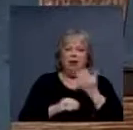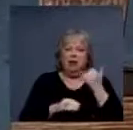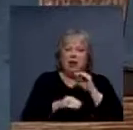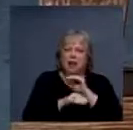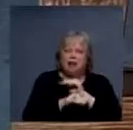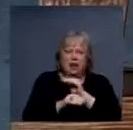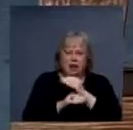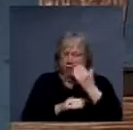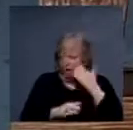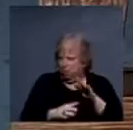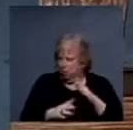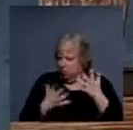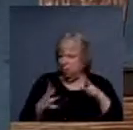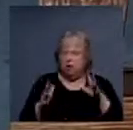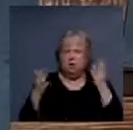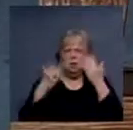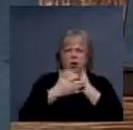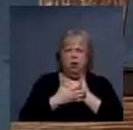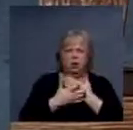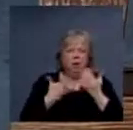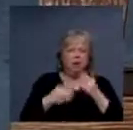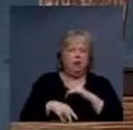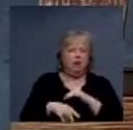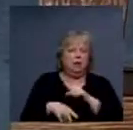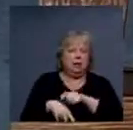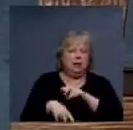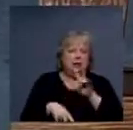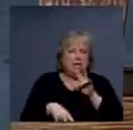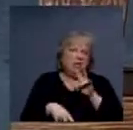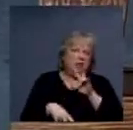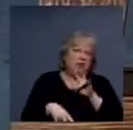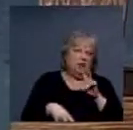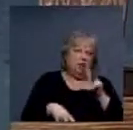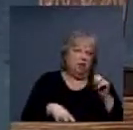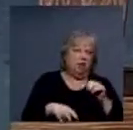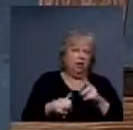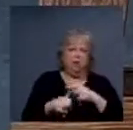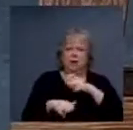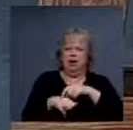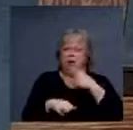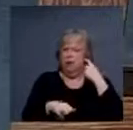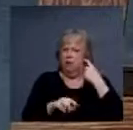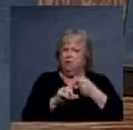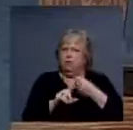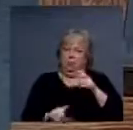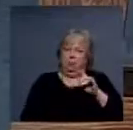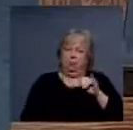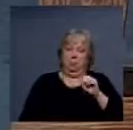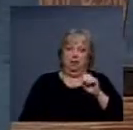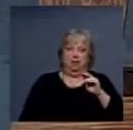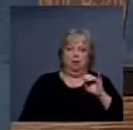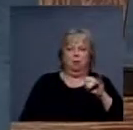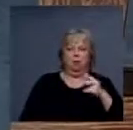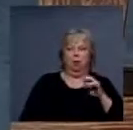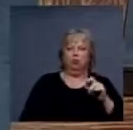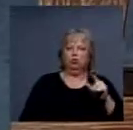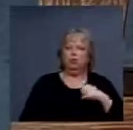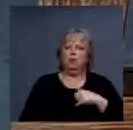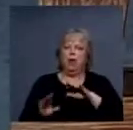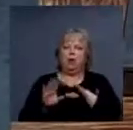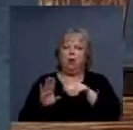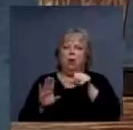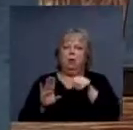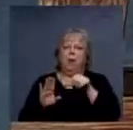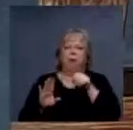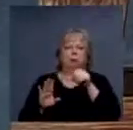it was already dark, maybe 7:30 was the first time I heard from Miss Marshall. My doorbell rang, and I live alone,